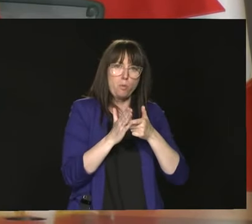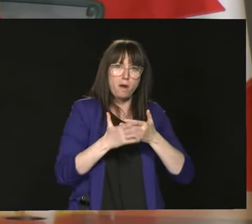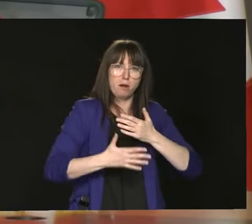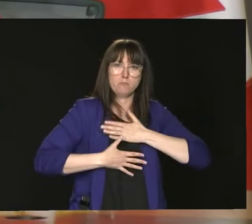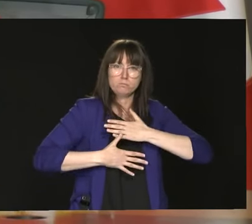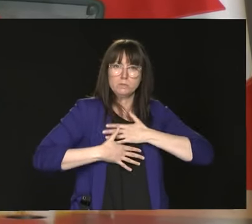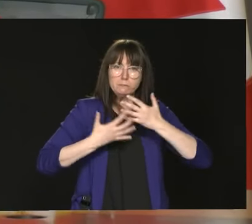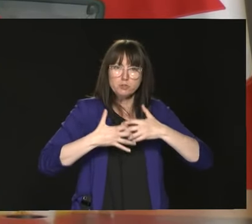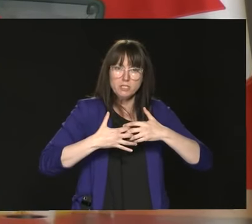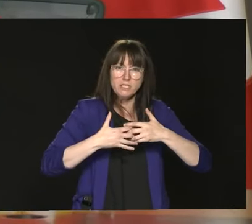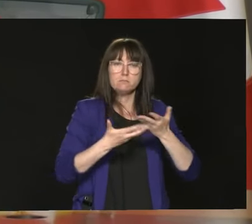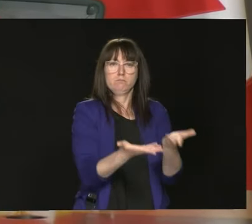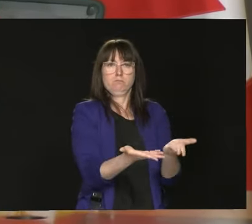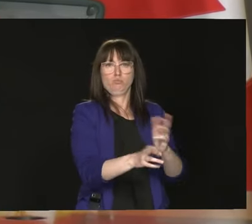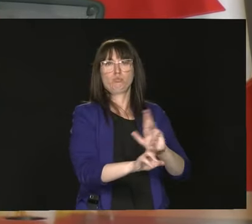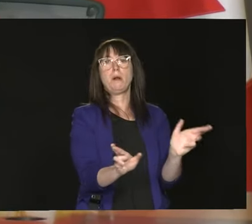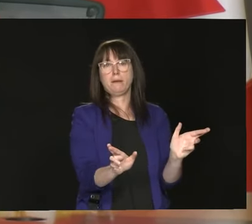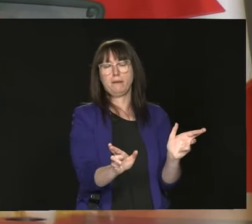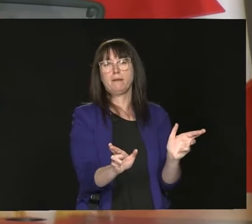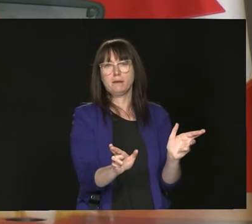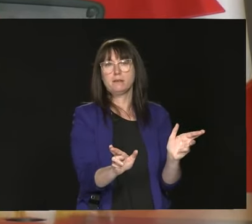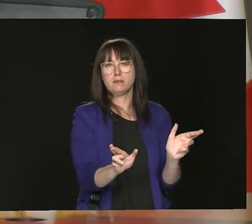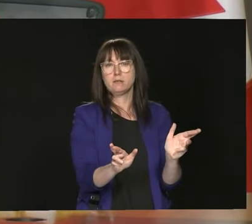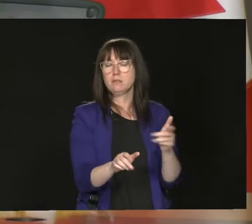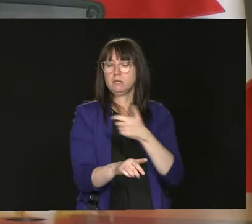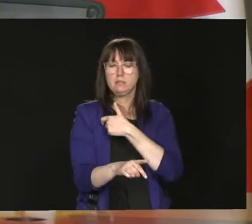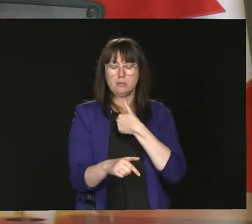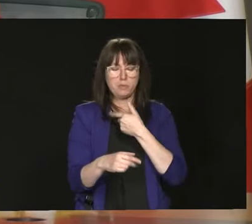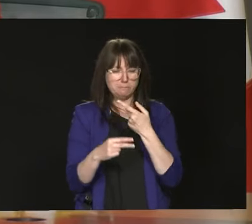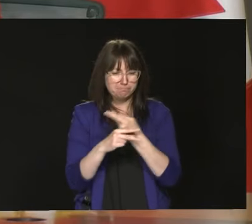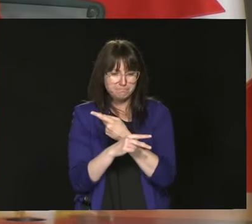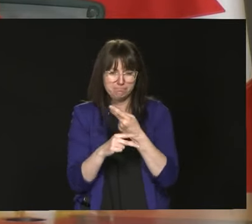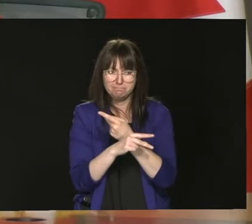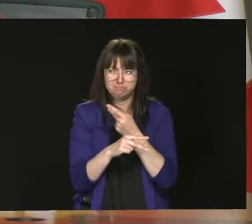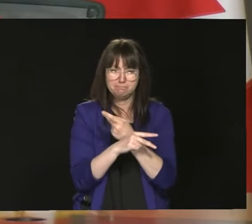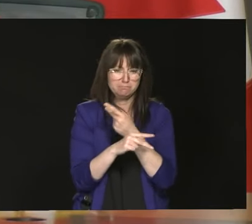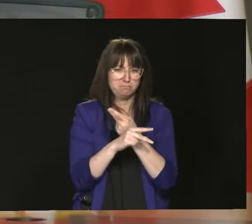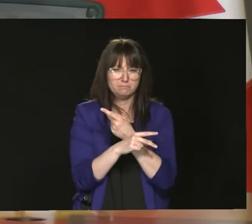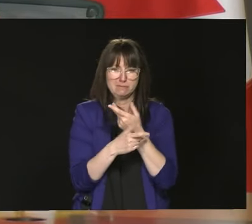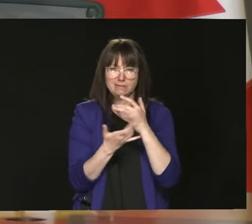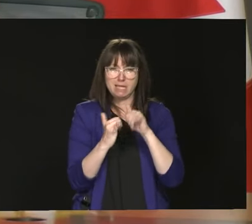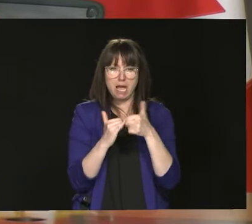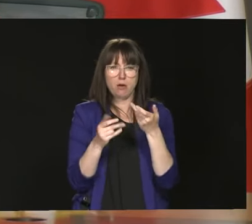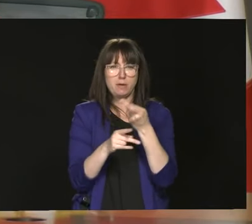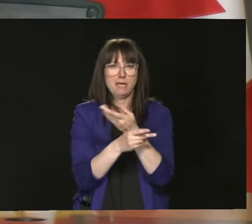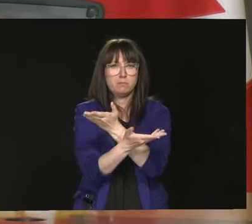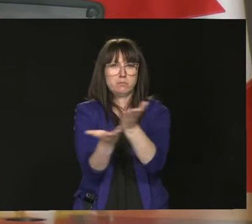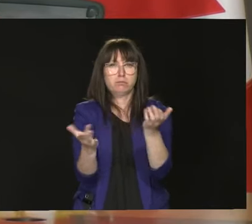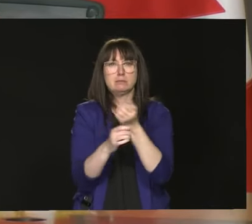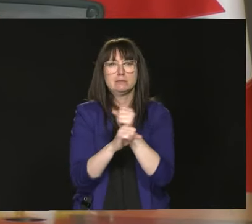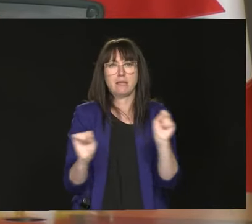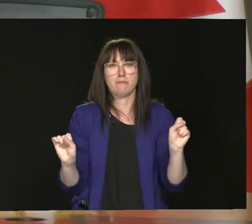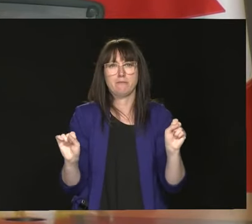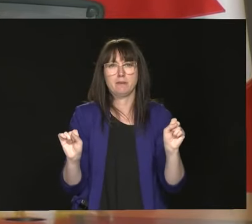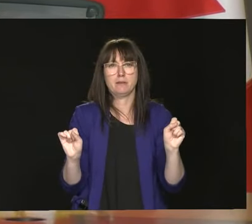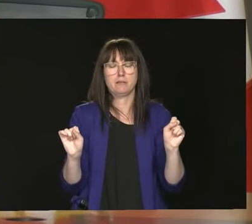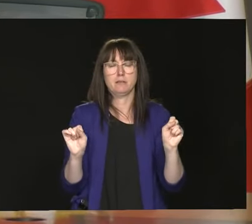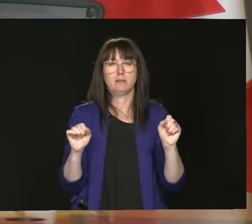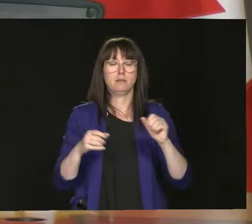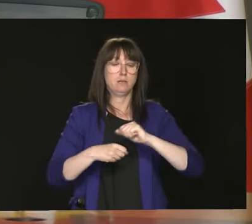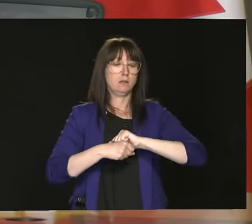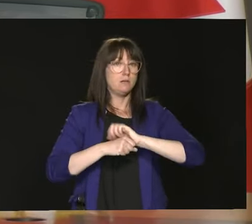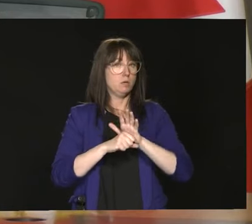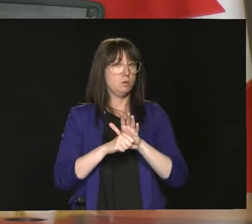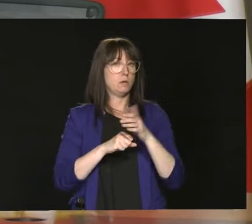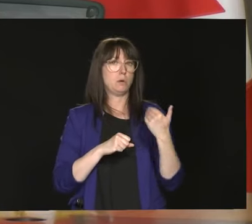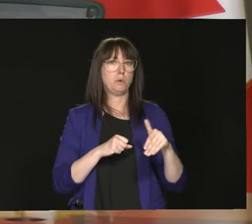taking every precaution to keep Canadians safe. The COVID-19 situation is very worrying and